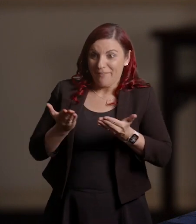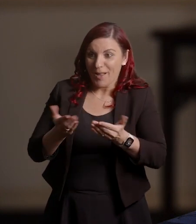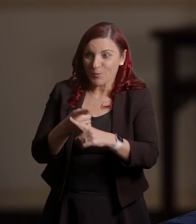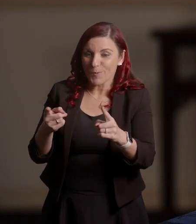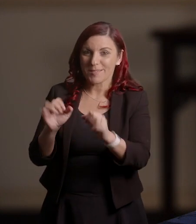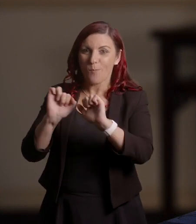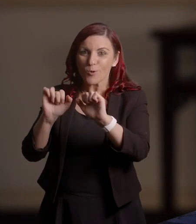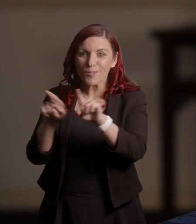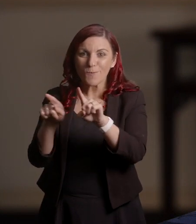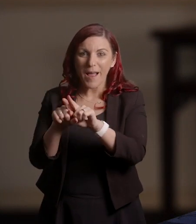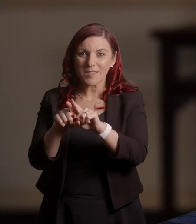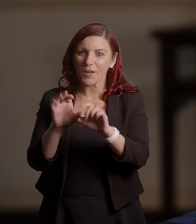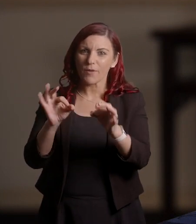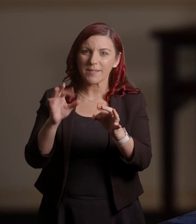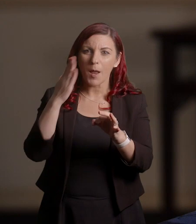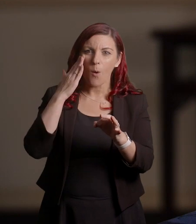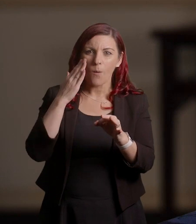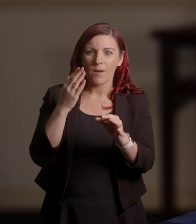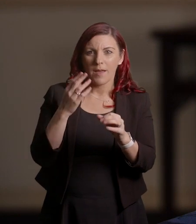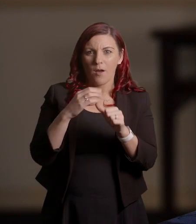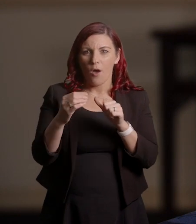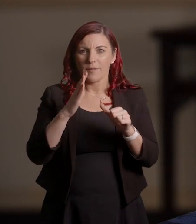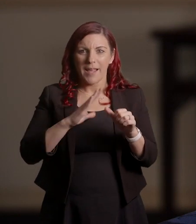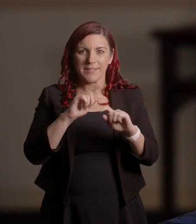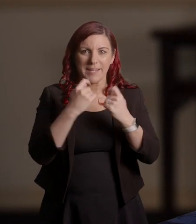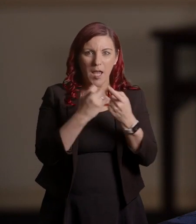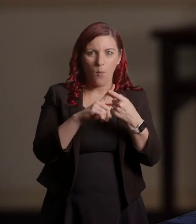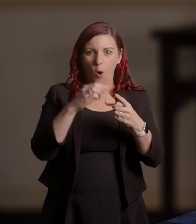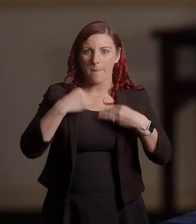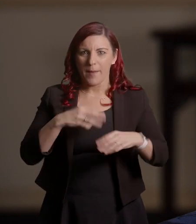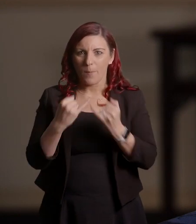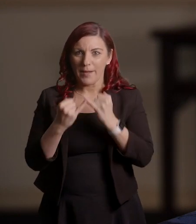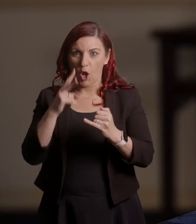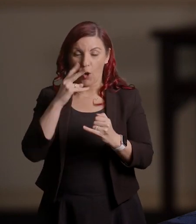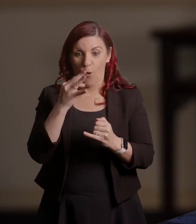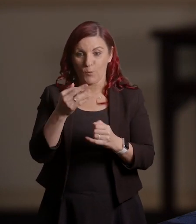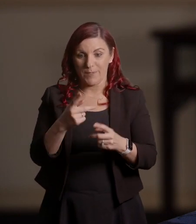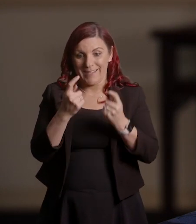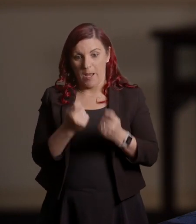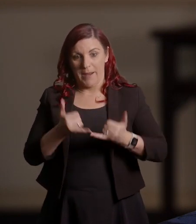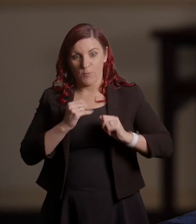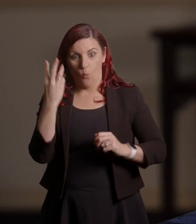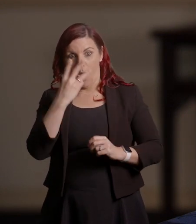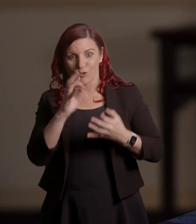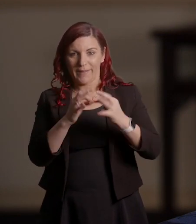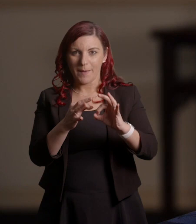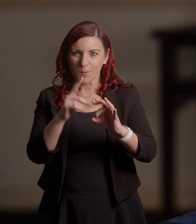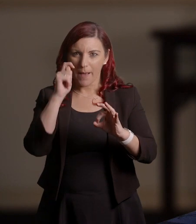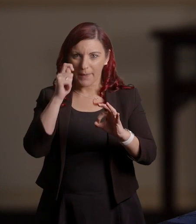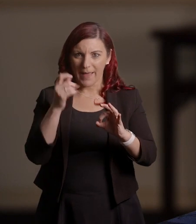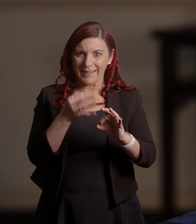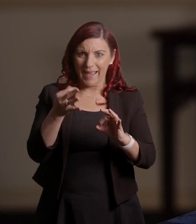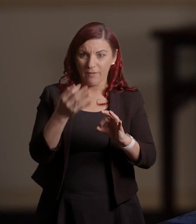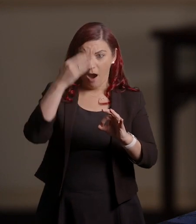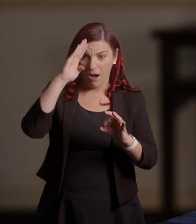I know when even we were playing, or the other ladies' teams are playing, or the men were playing, you looked forward to sitting down and being able to watch those games. So I think